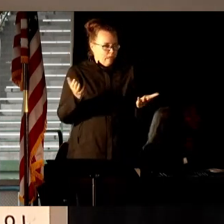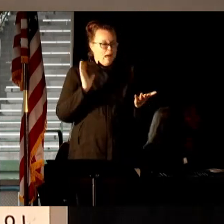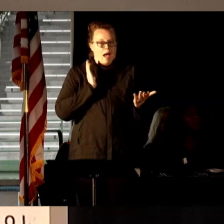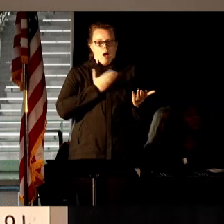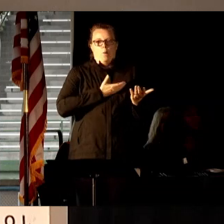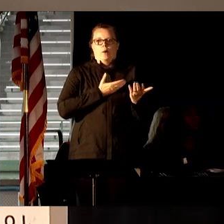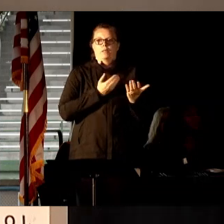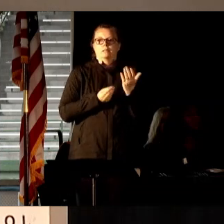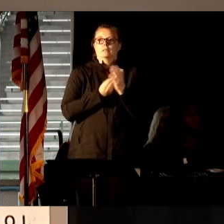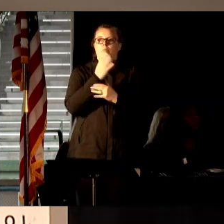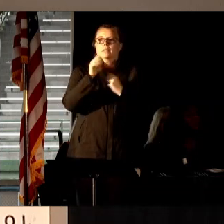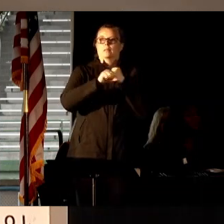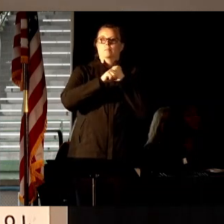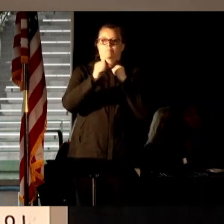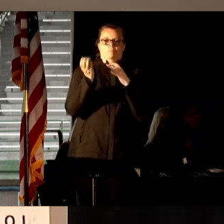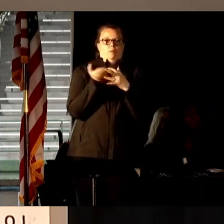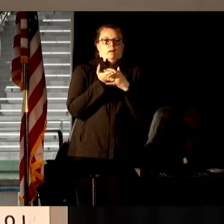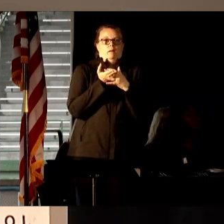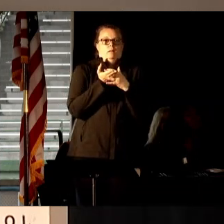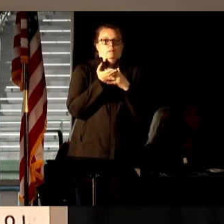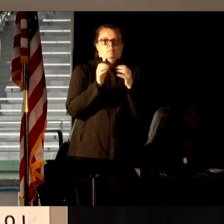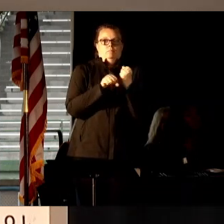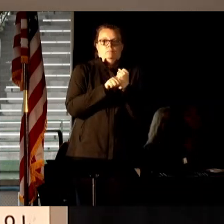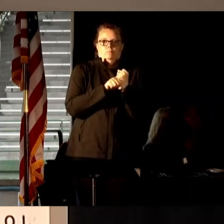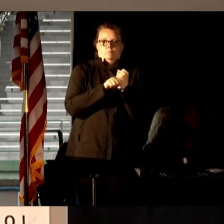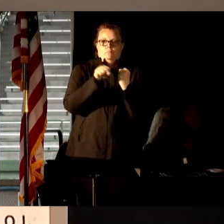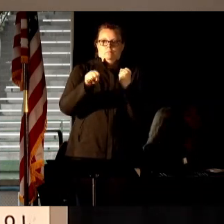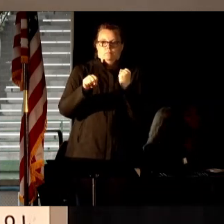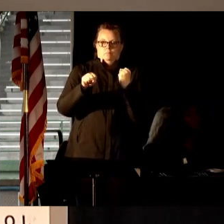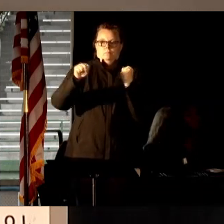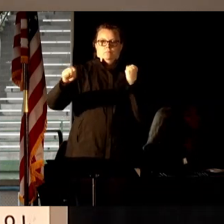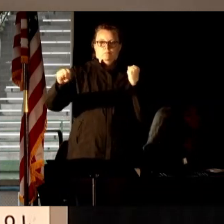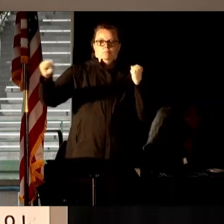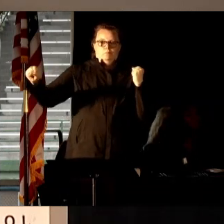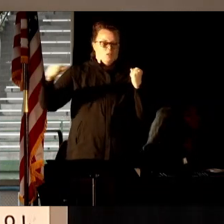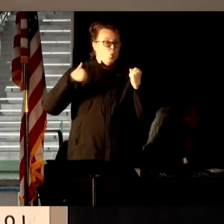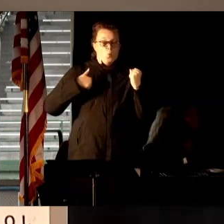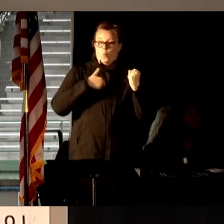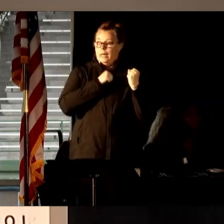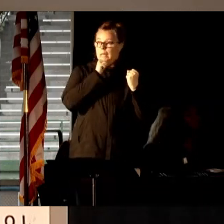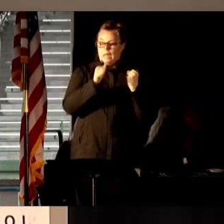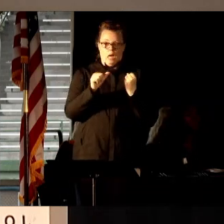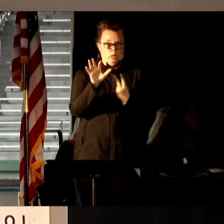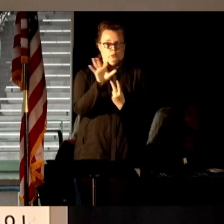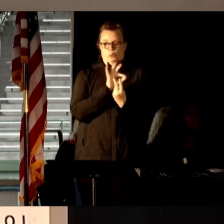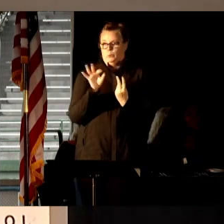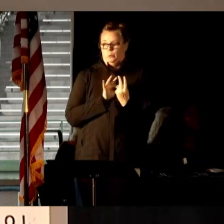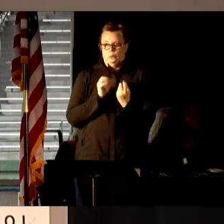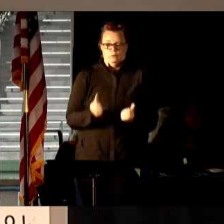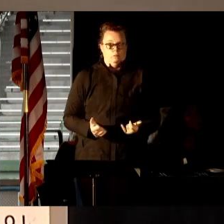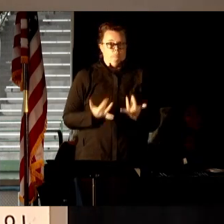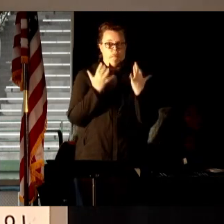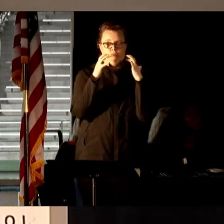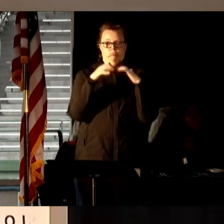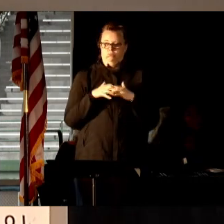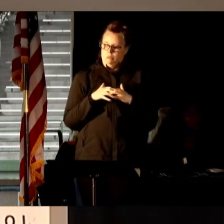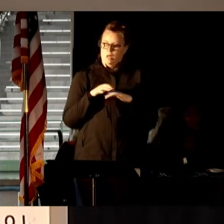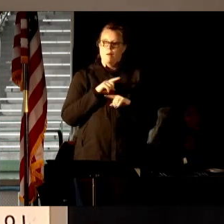break. We did not burn by choice, but we did choose to get up and start again in our new